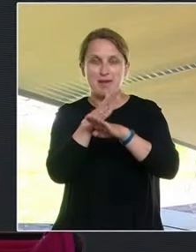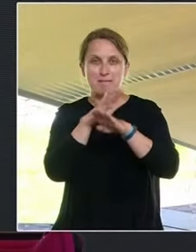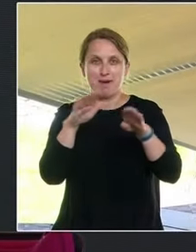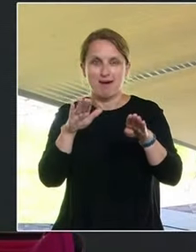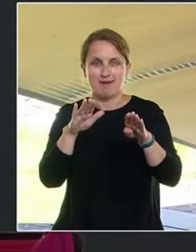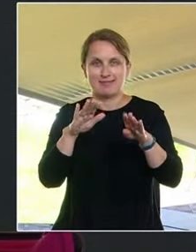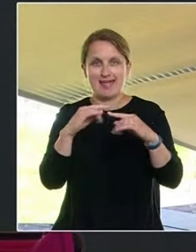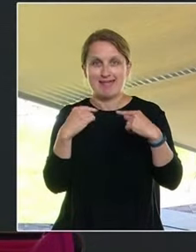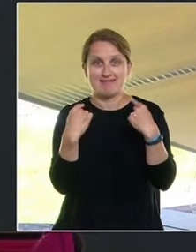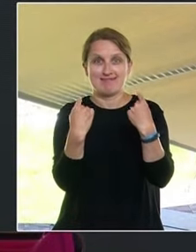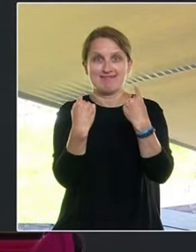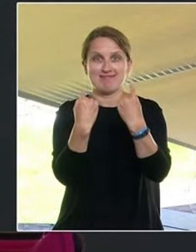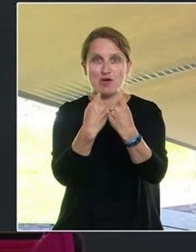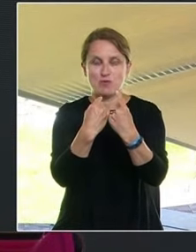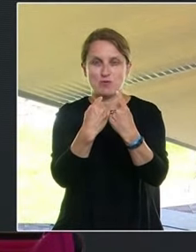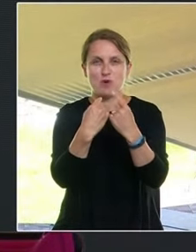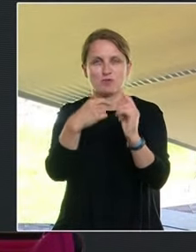this, I hope, very